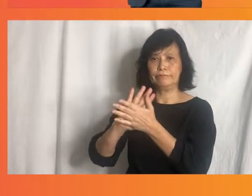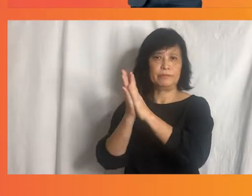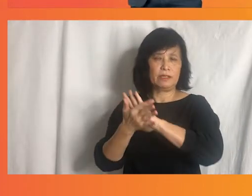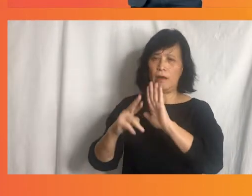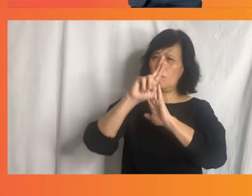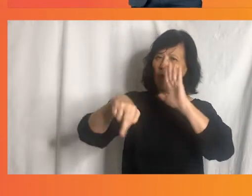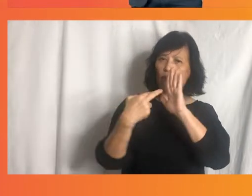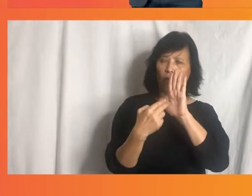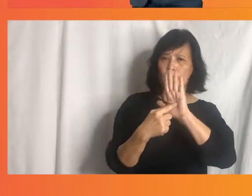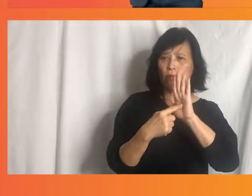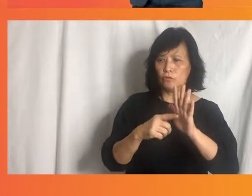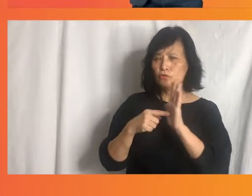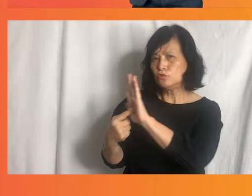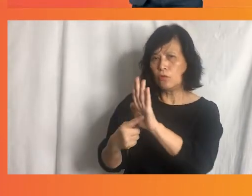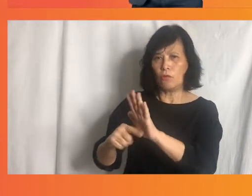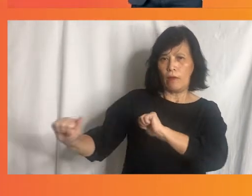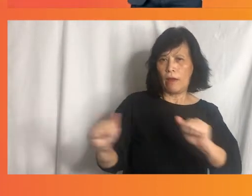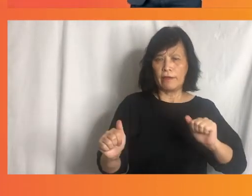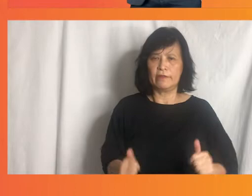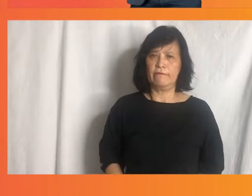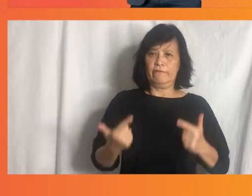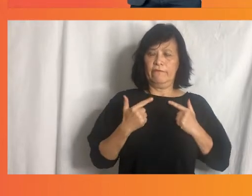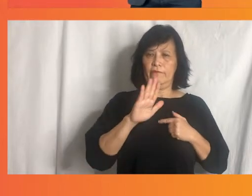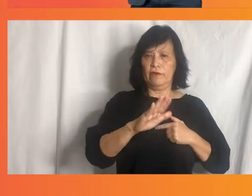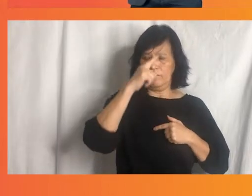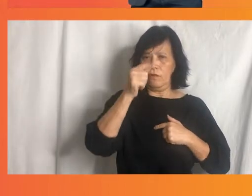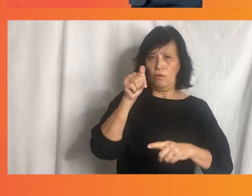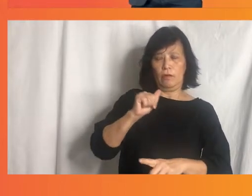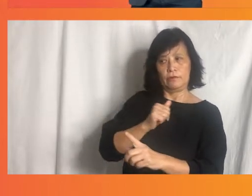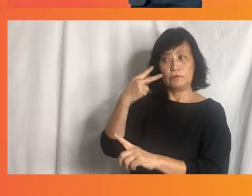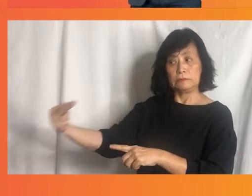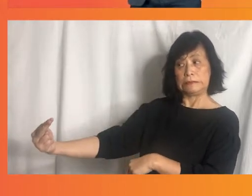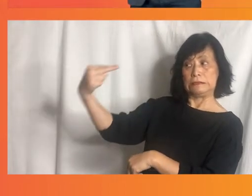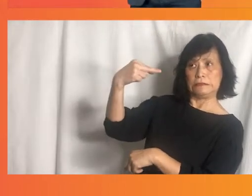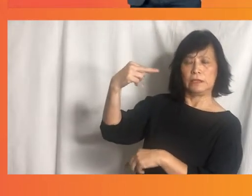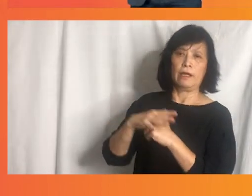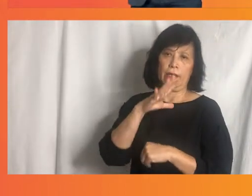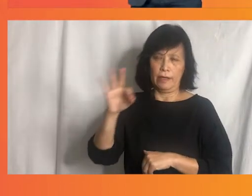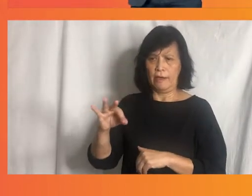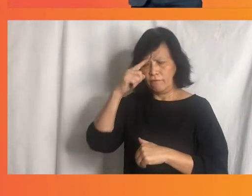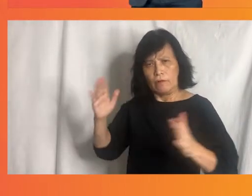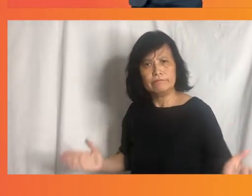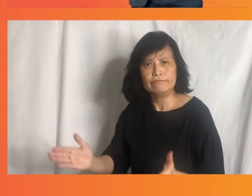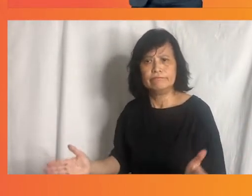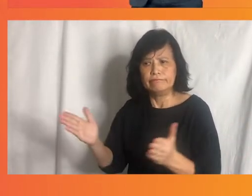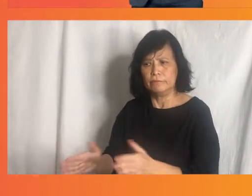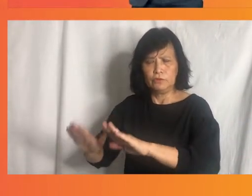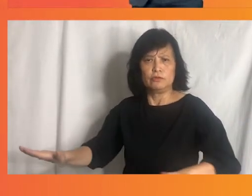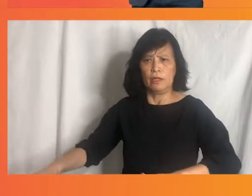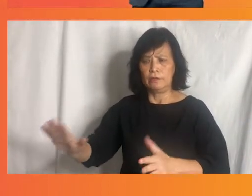an active lifestyle for the child. And they should actively find and create opportunities for child to be active and to